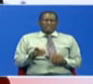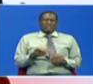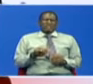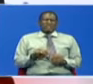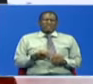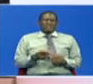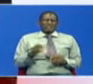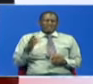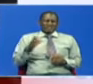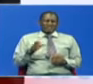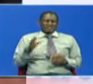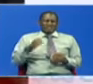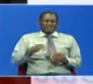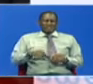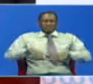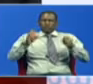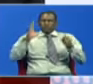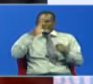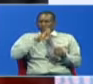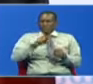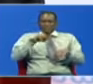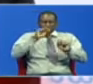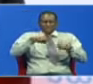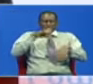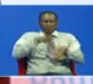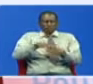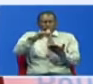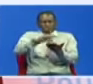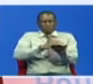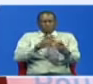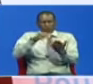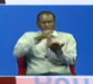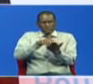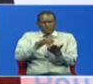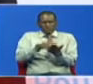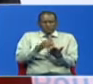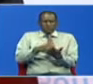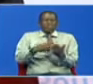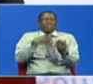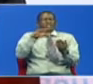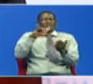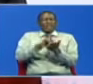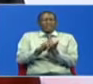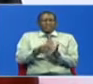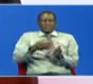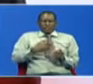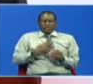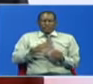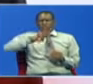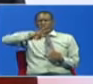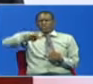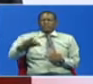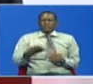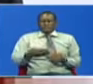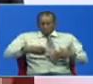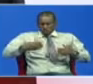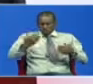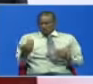attention. Yes, we got this report from Machakos indicating that we have 4,000